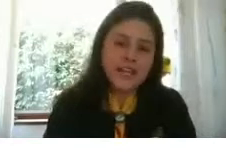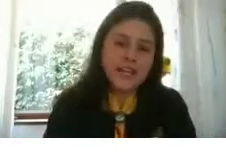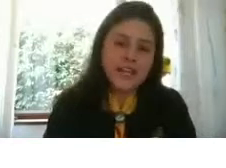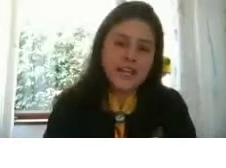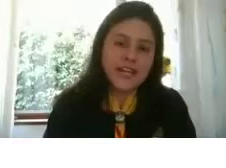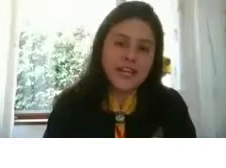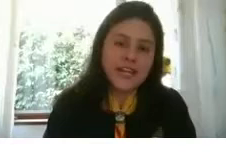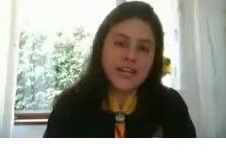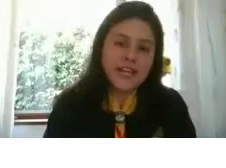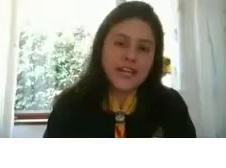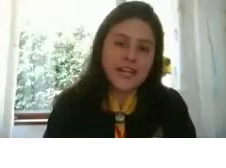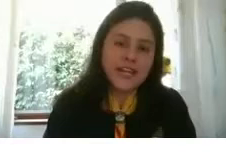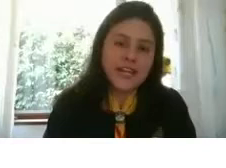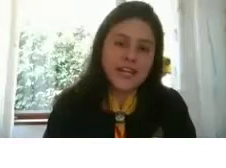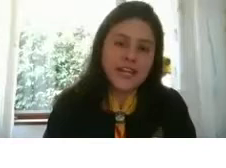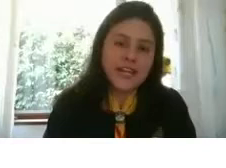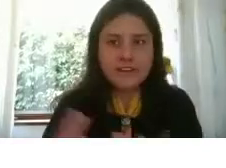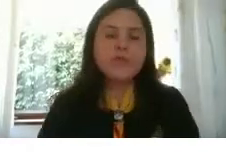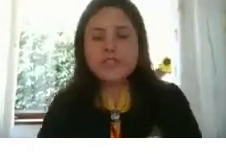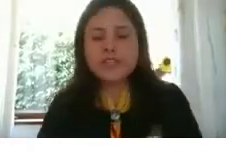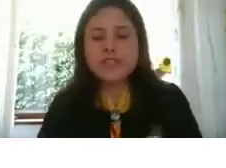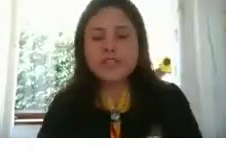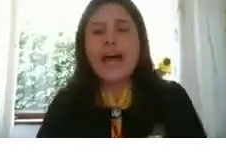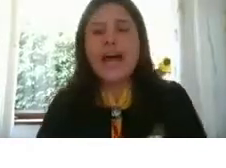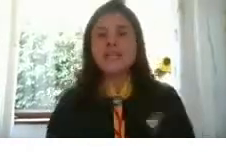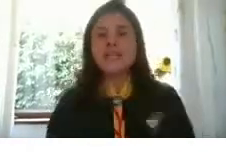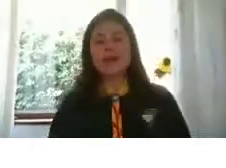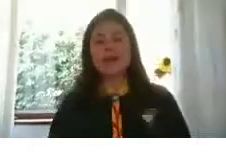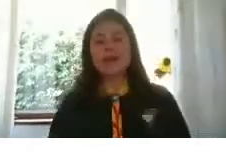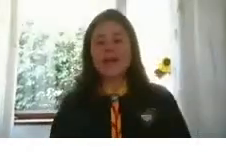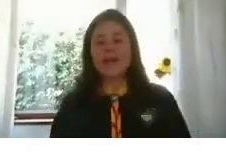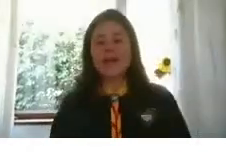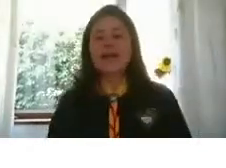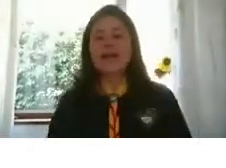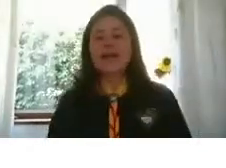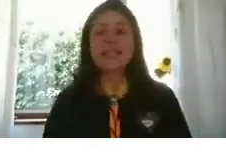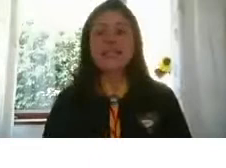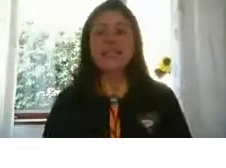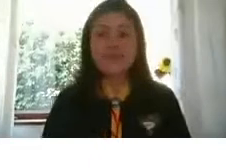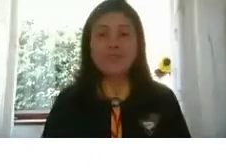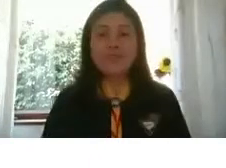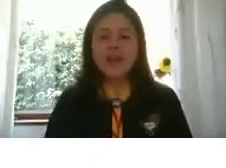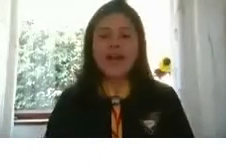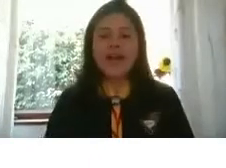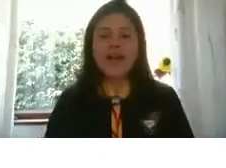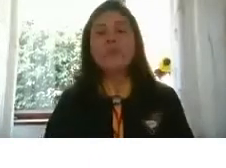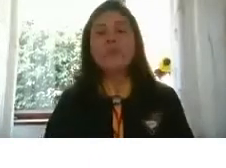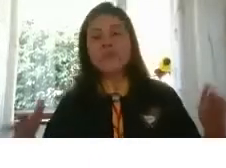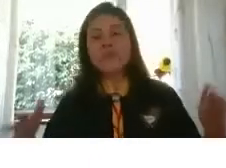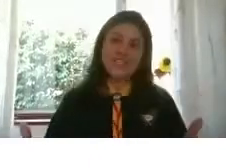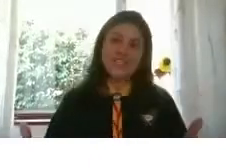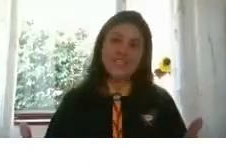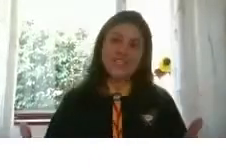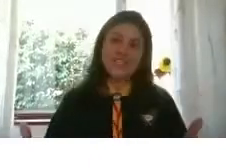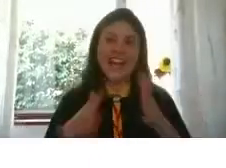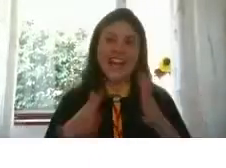your microphones so that we don't have interference in the communication. And as I said before, at some point